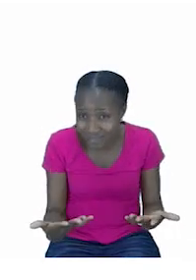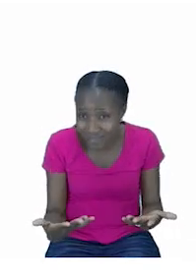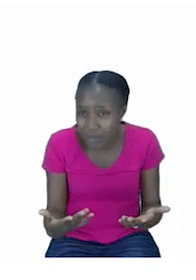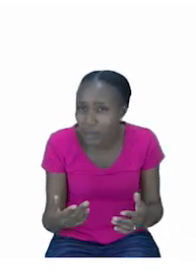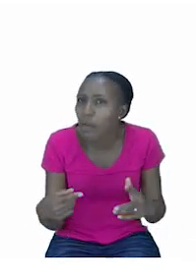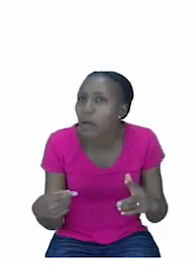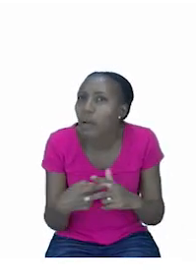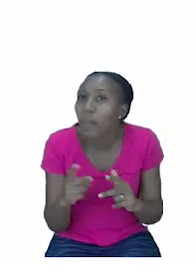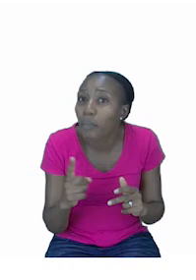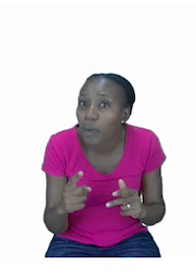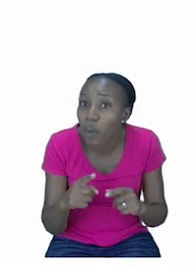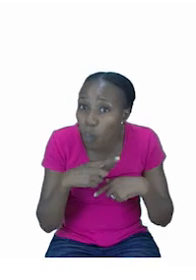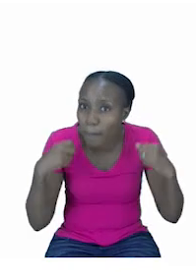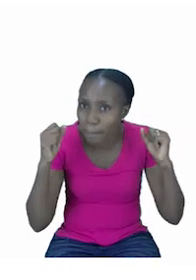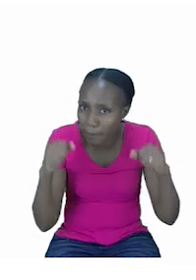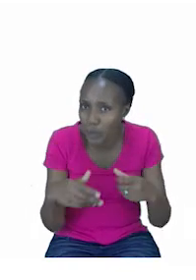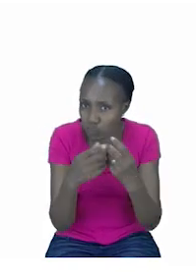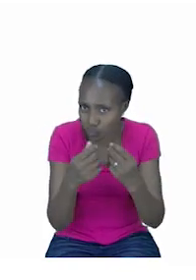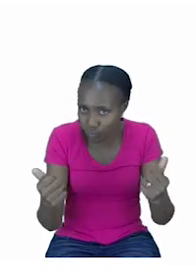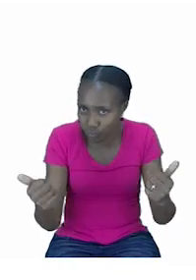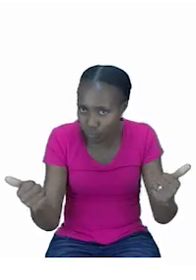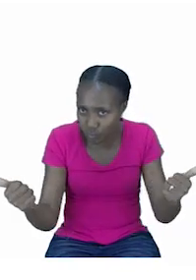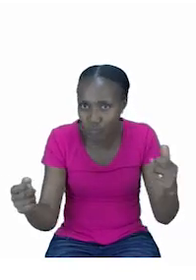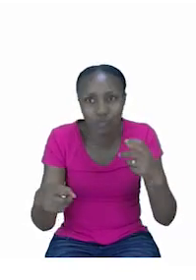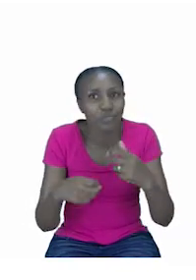come together and agree.